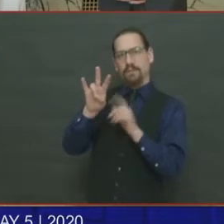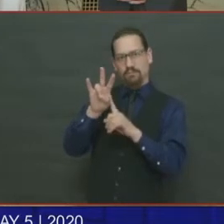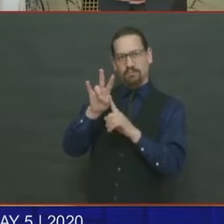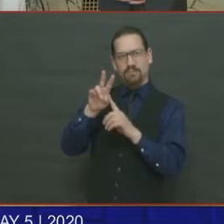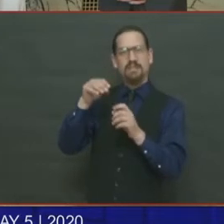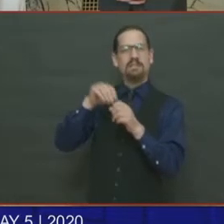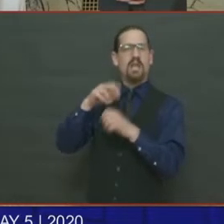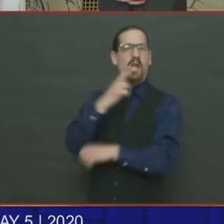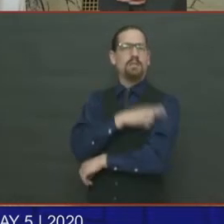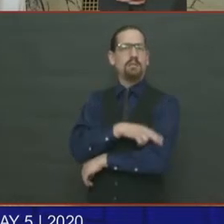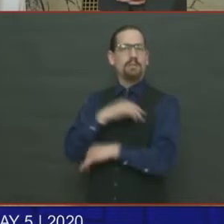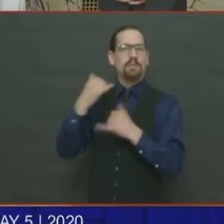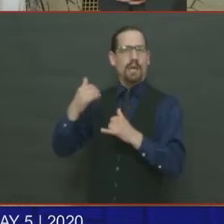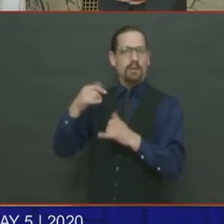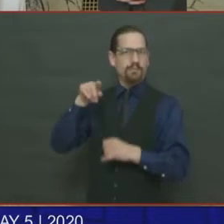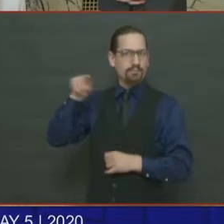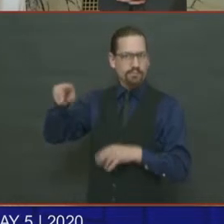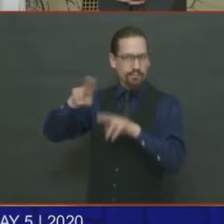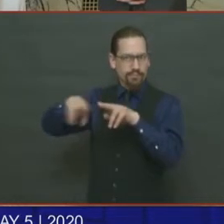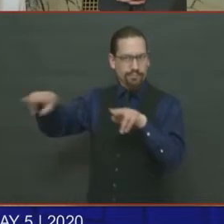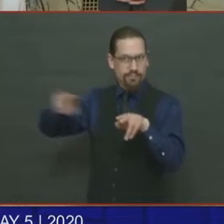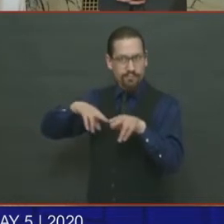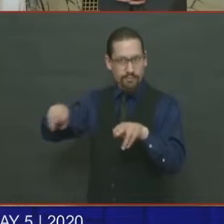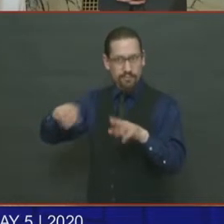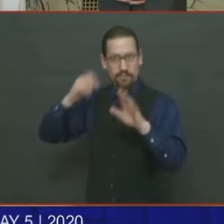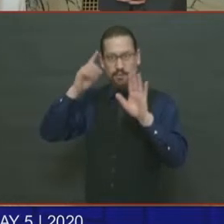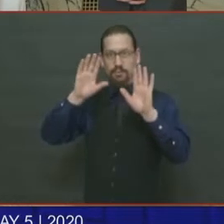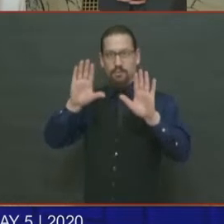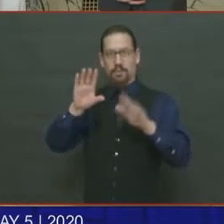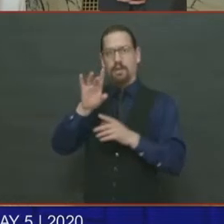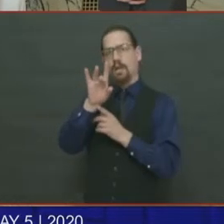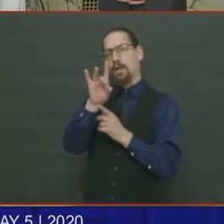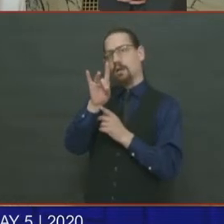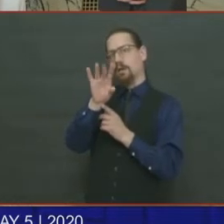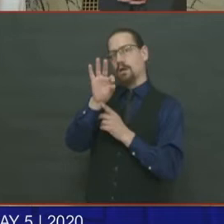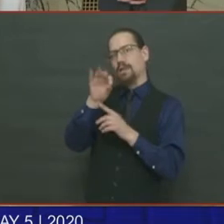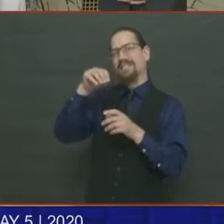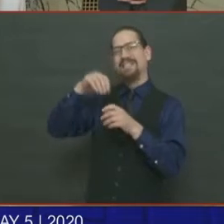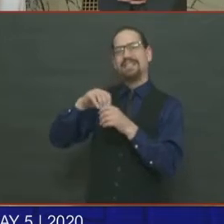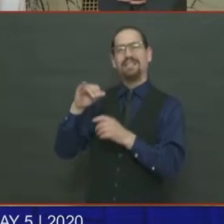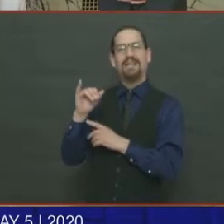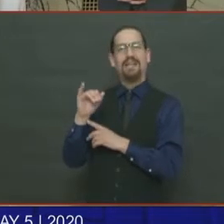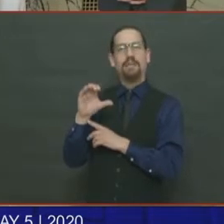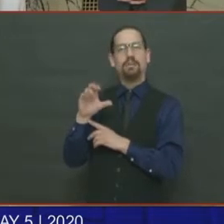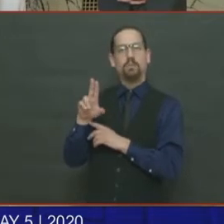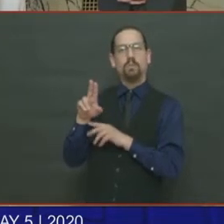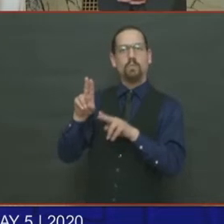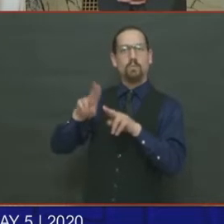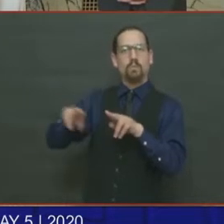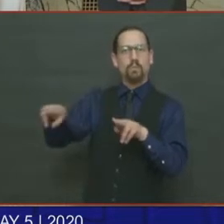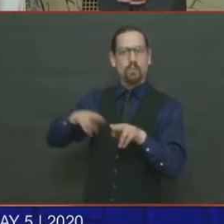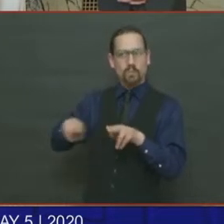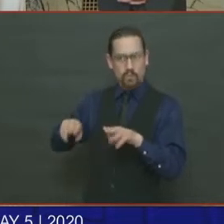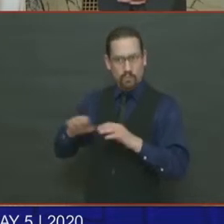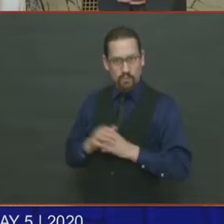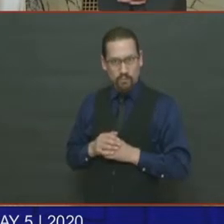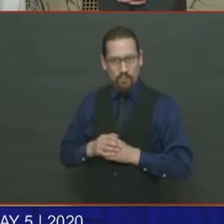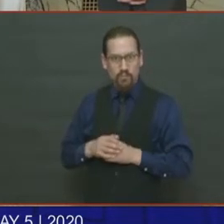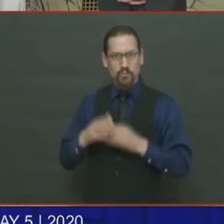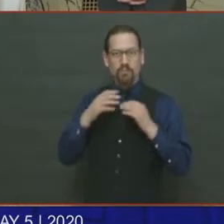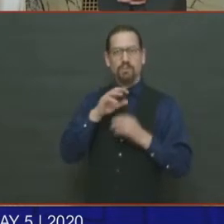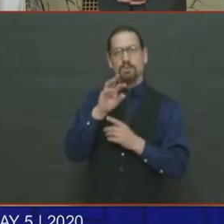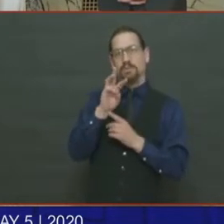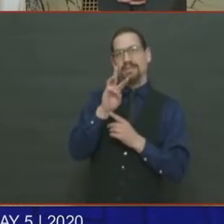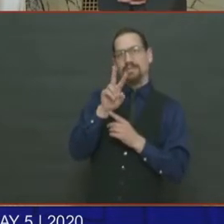are currently in the intensive care unit and 62 are on ventilators. These numbers have also been